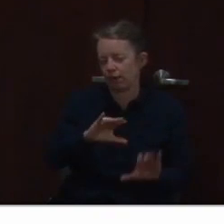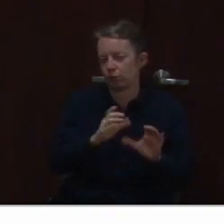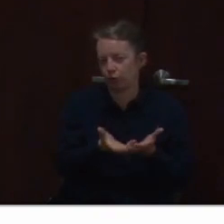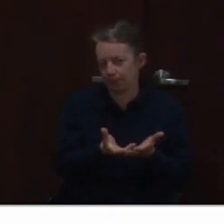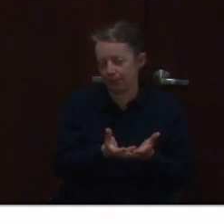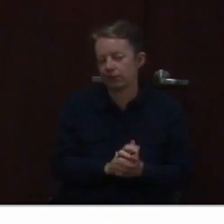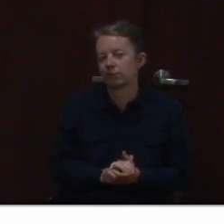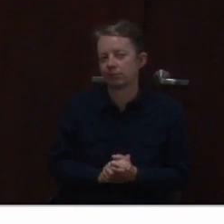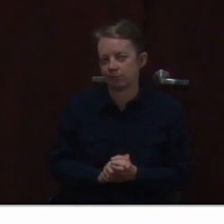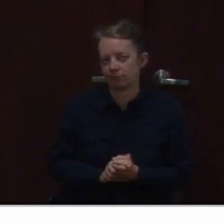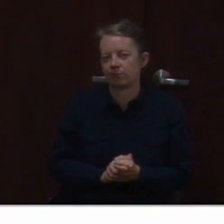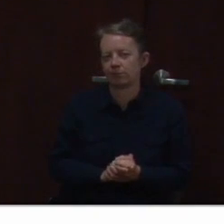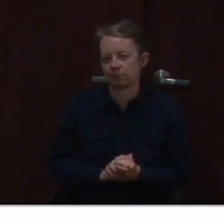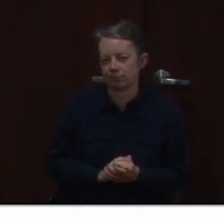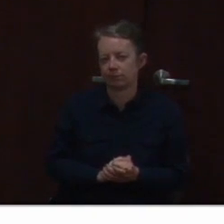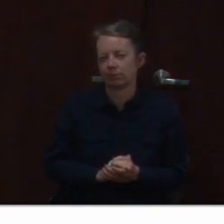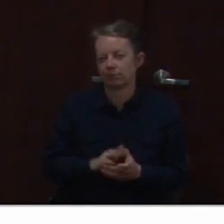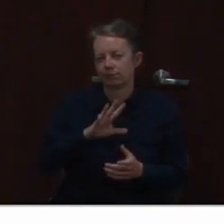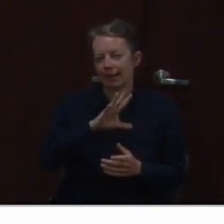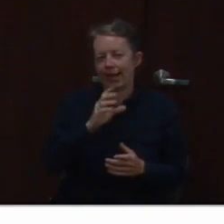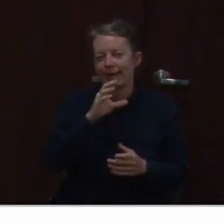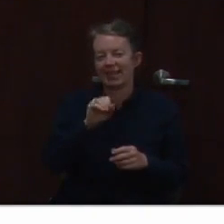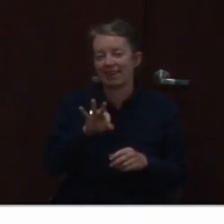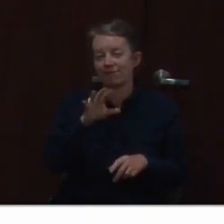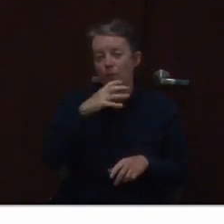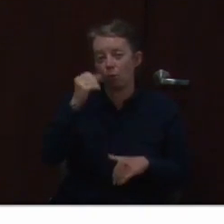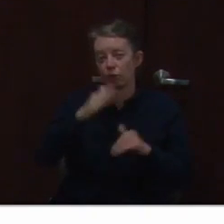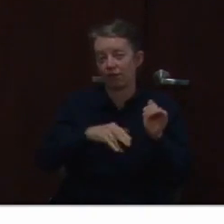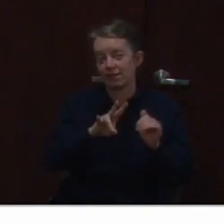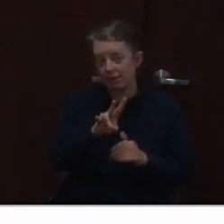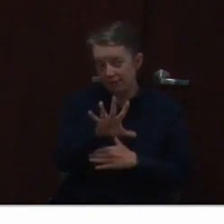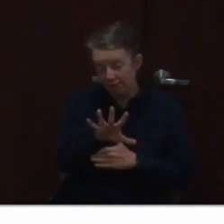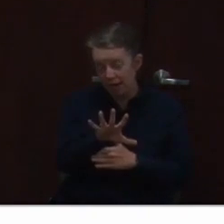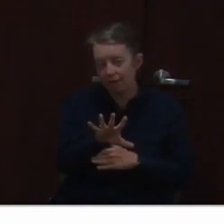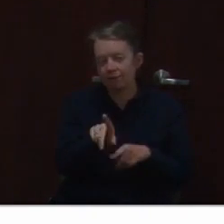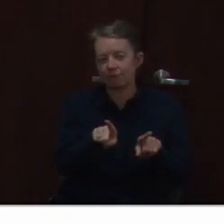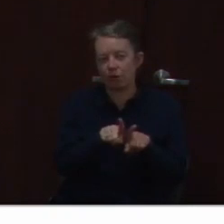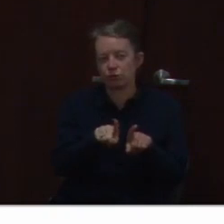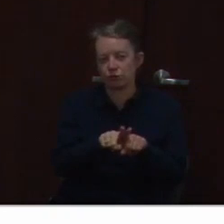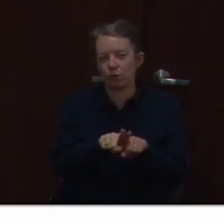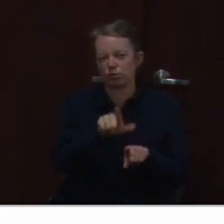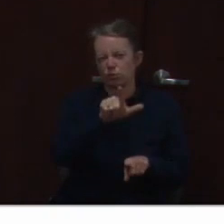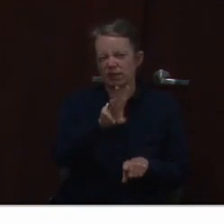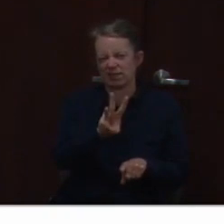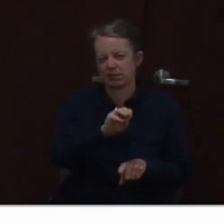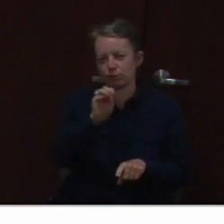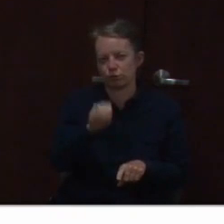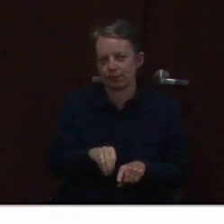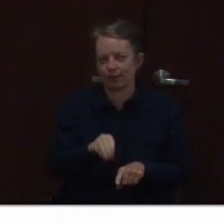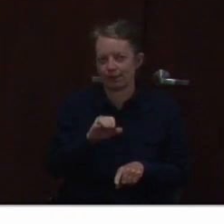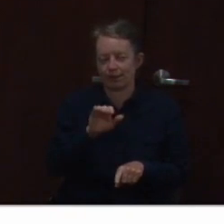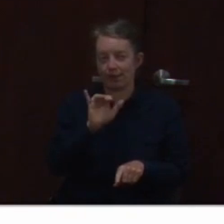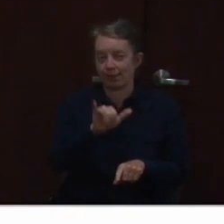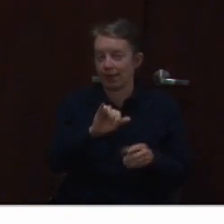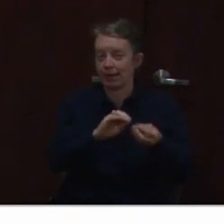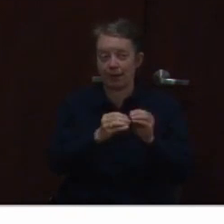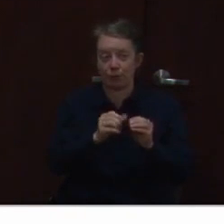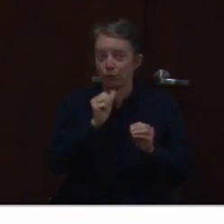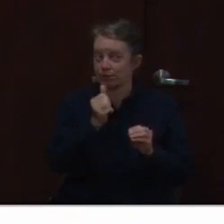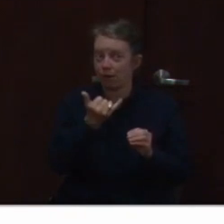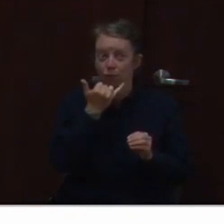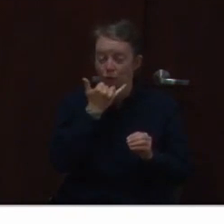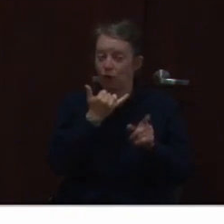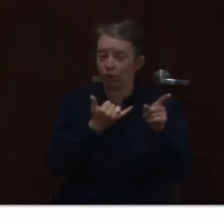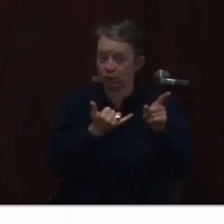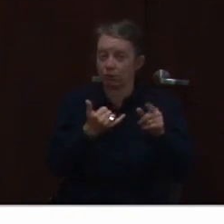And percent African American Black, 75 years and older, also almost 26%. That is not a typo. The math really